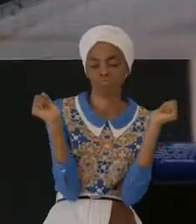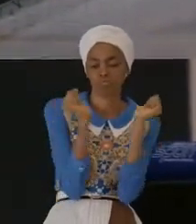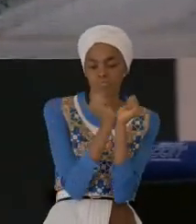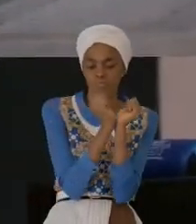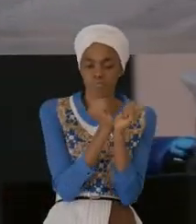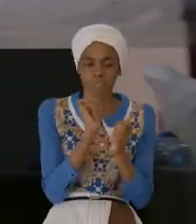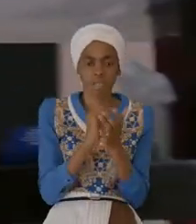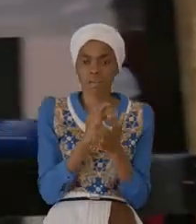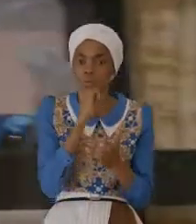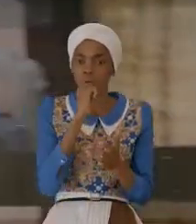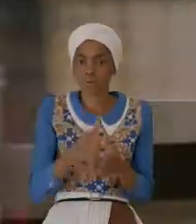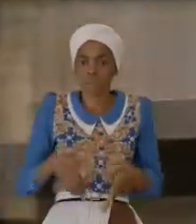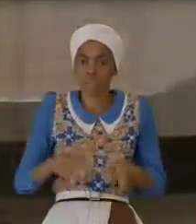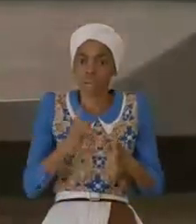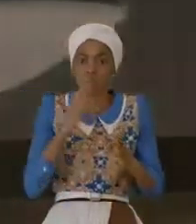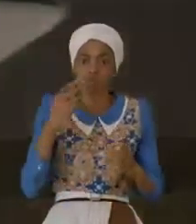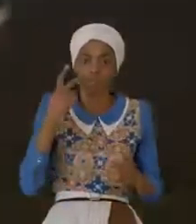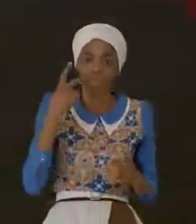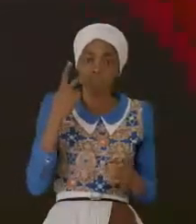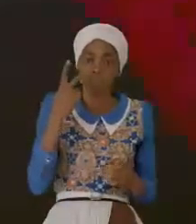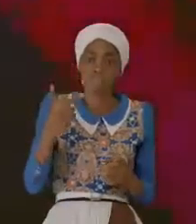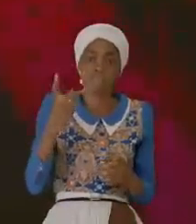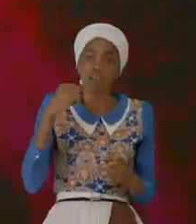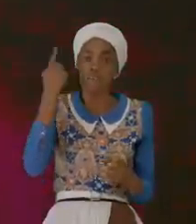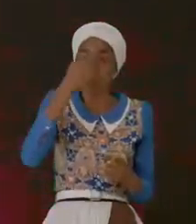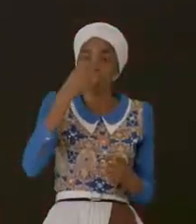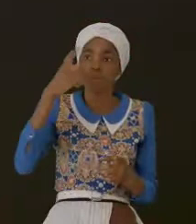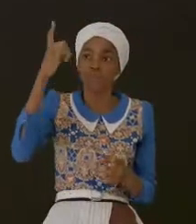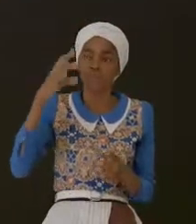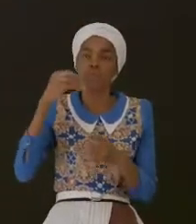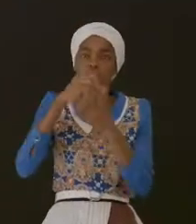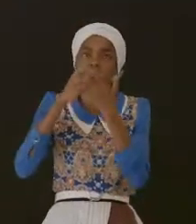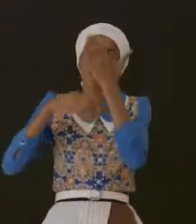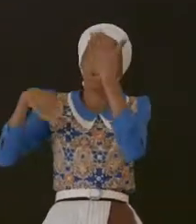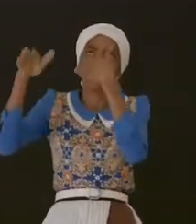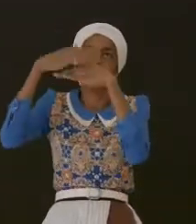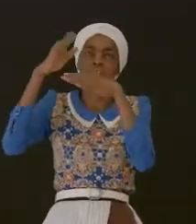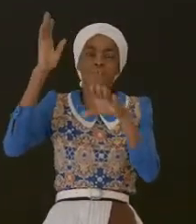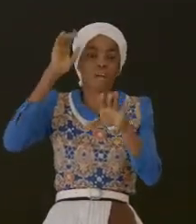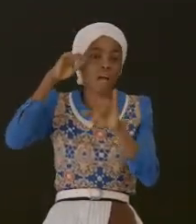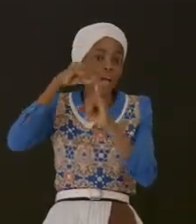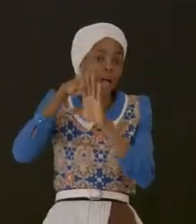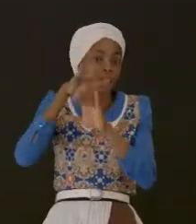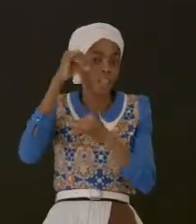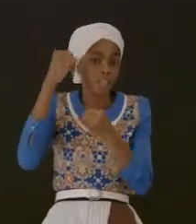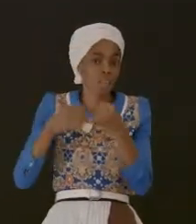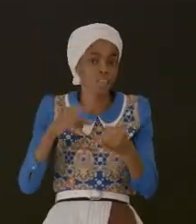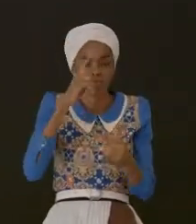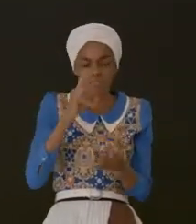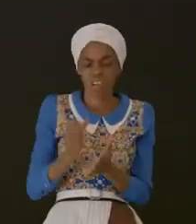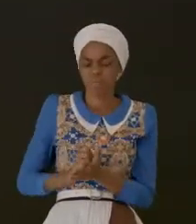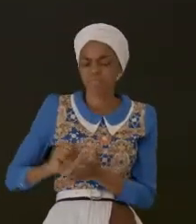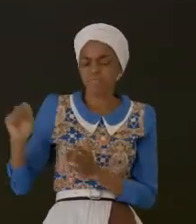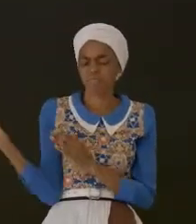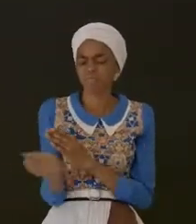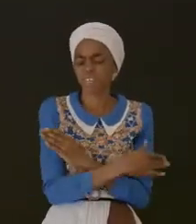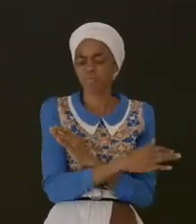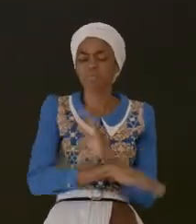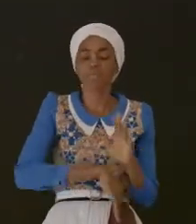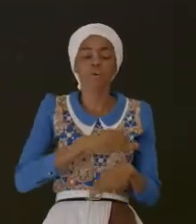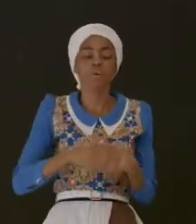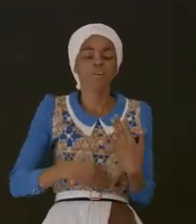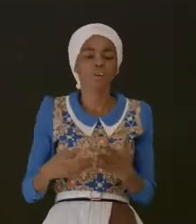will not allow you to see the face of God in glory on the final day you brush all of them